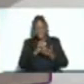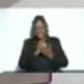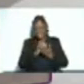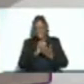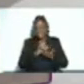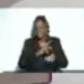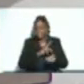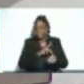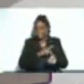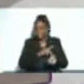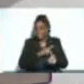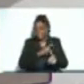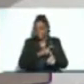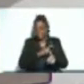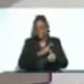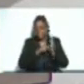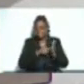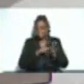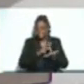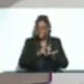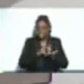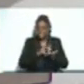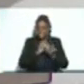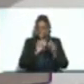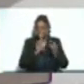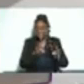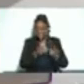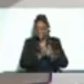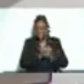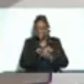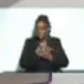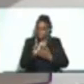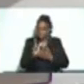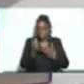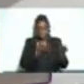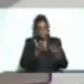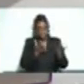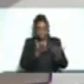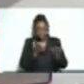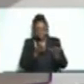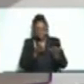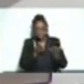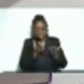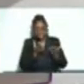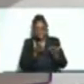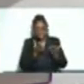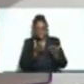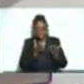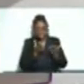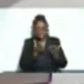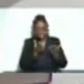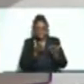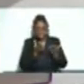his outstanding achievements in the medical arena were all in the service of the principle